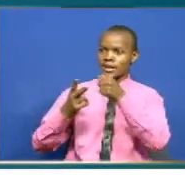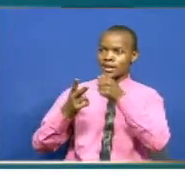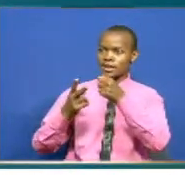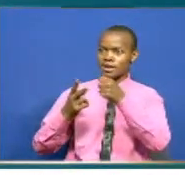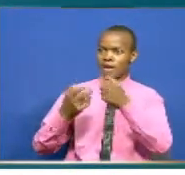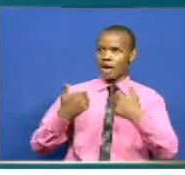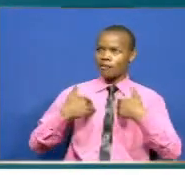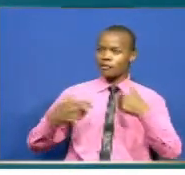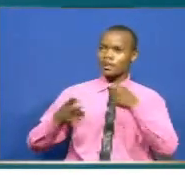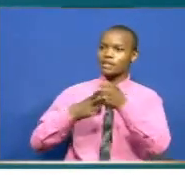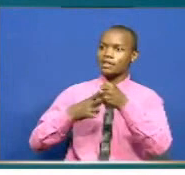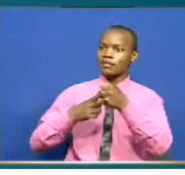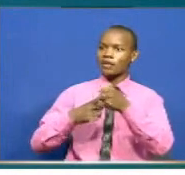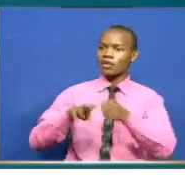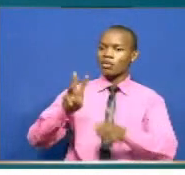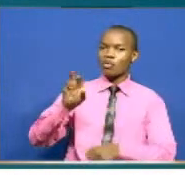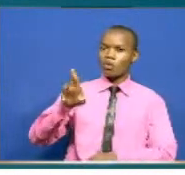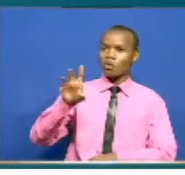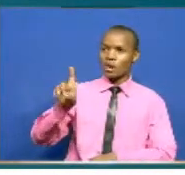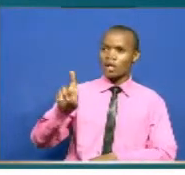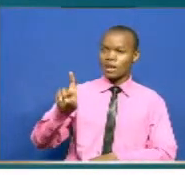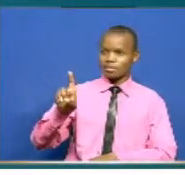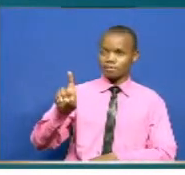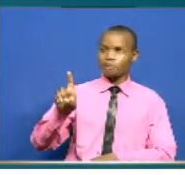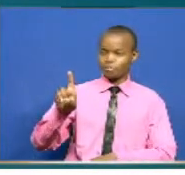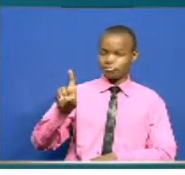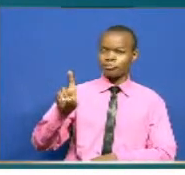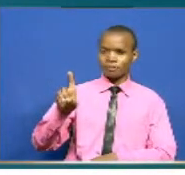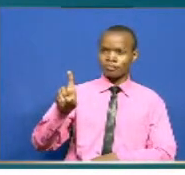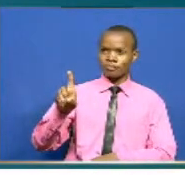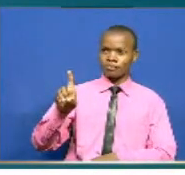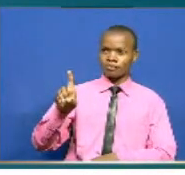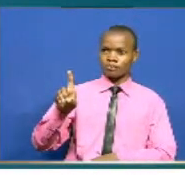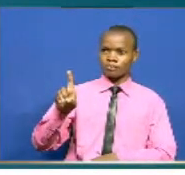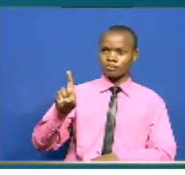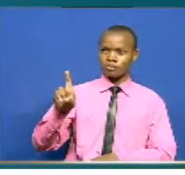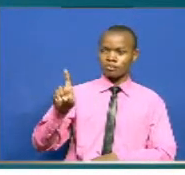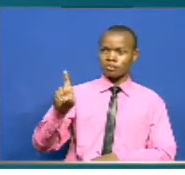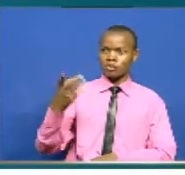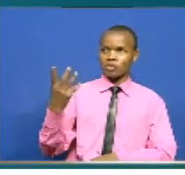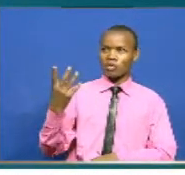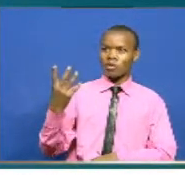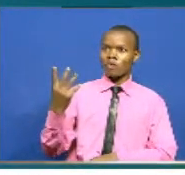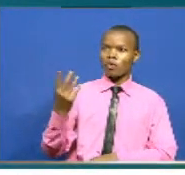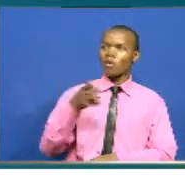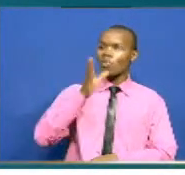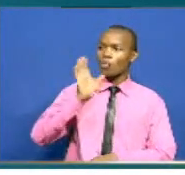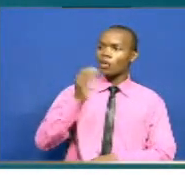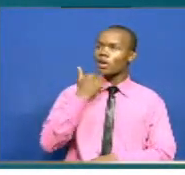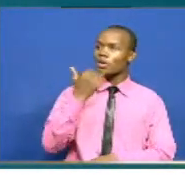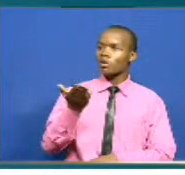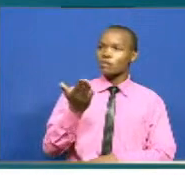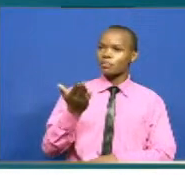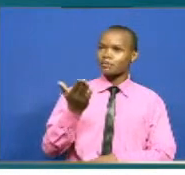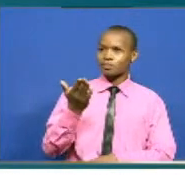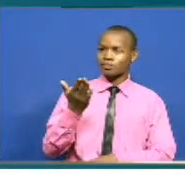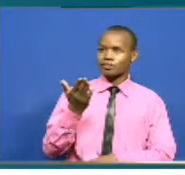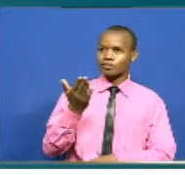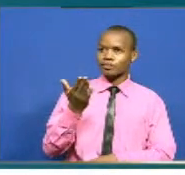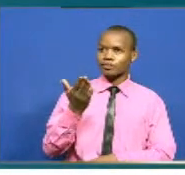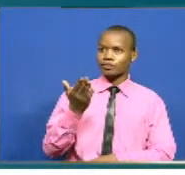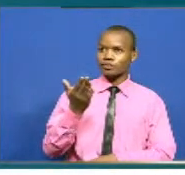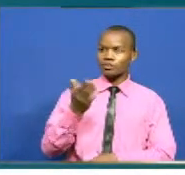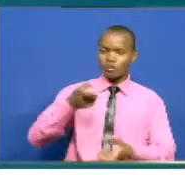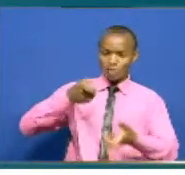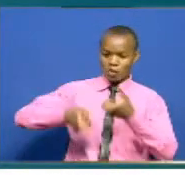I've got 7 wards. 4 out of the 7 wards are, you know, saline. Boreholes cannot be done.